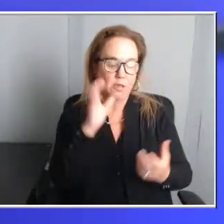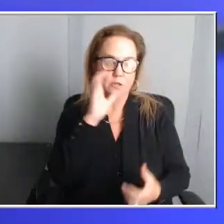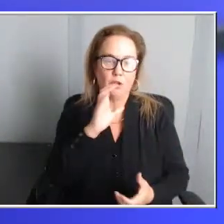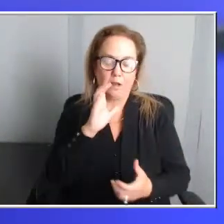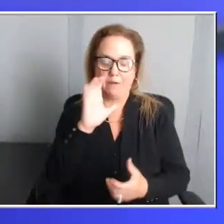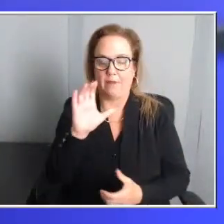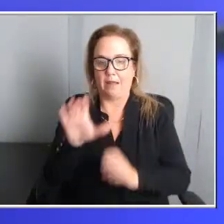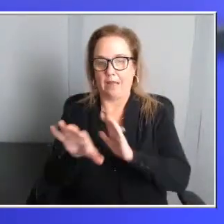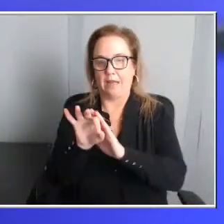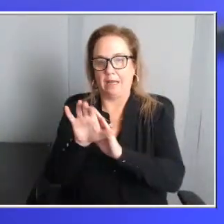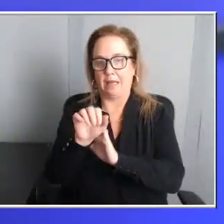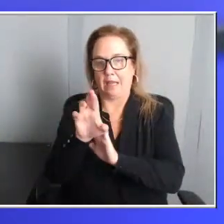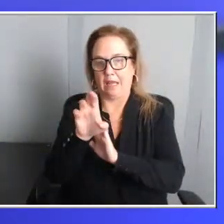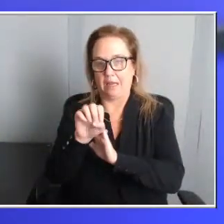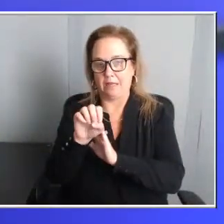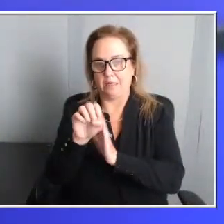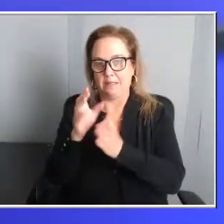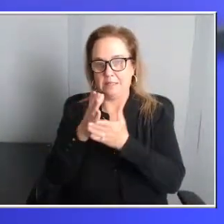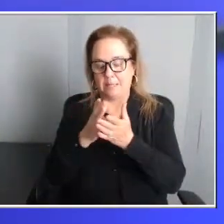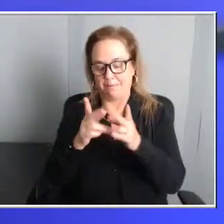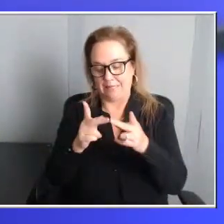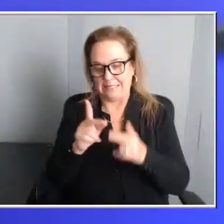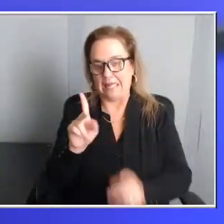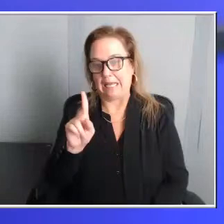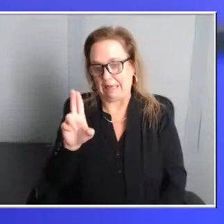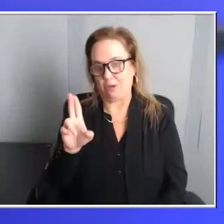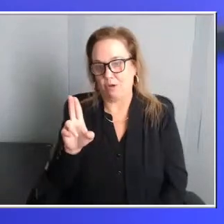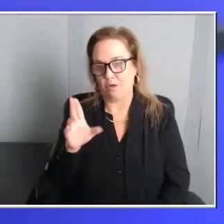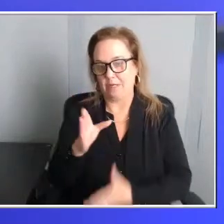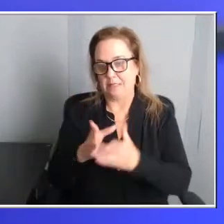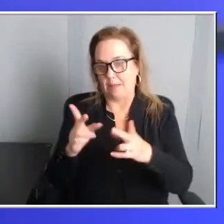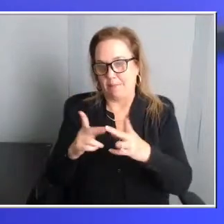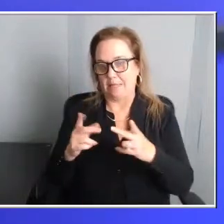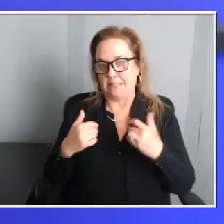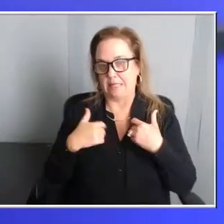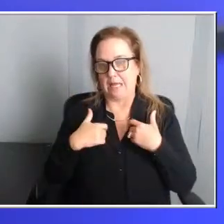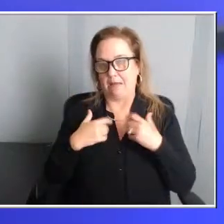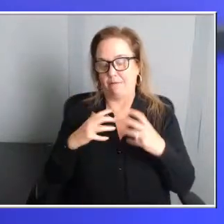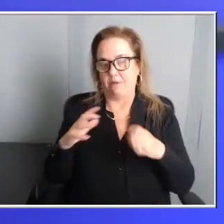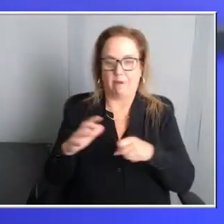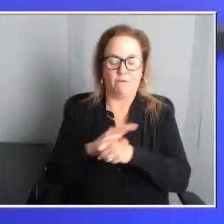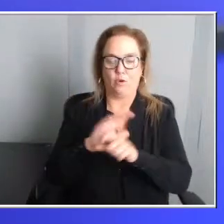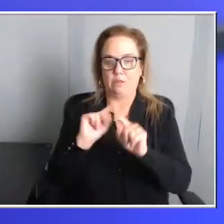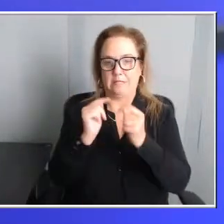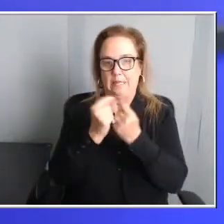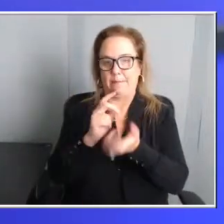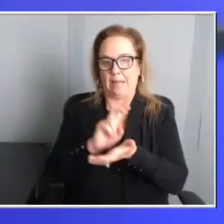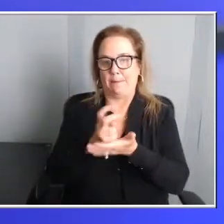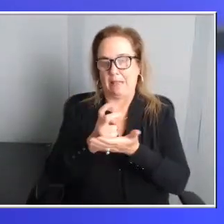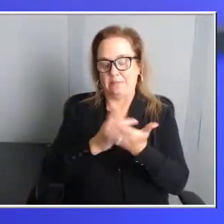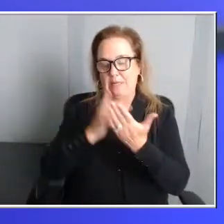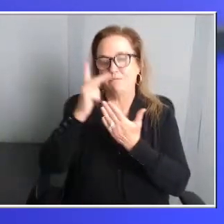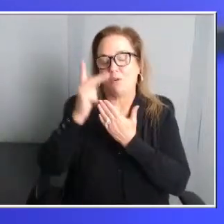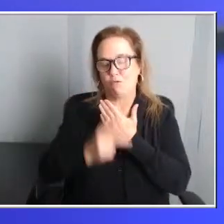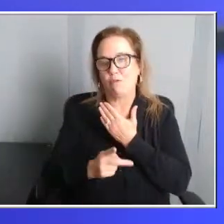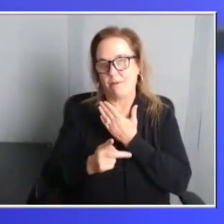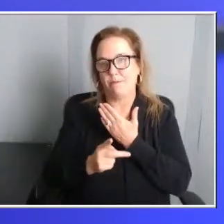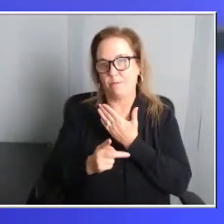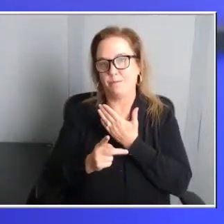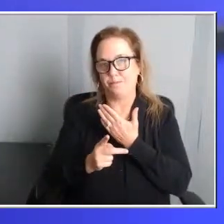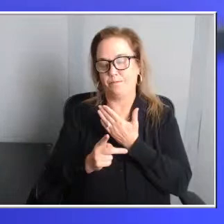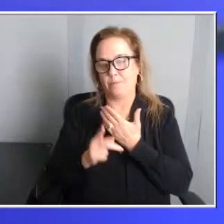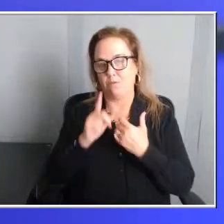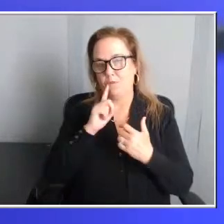at some place like KU. So some place where they have a comprehensive epilepsy program, and that we can really